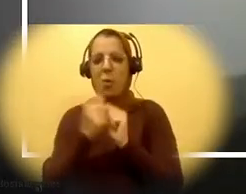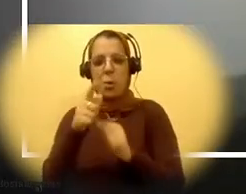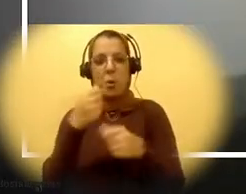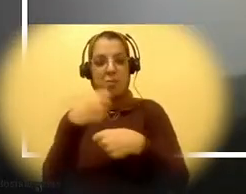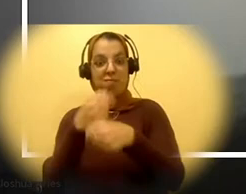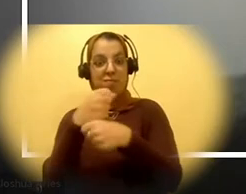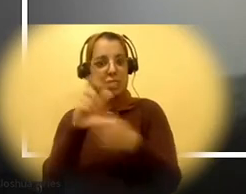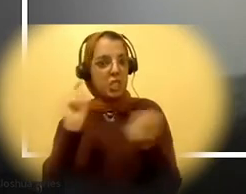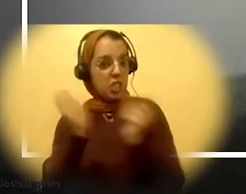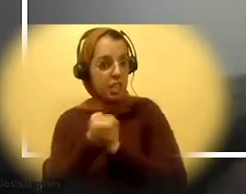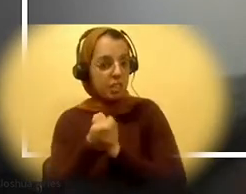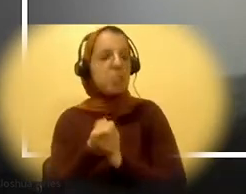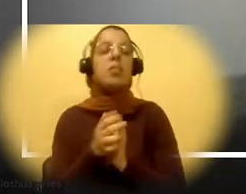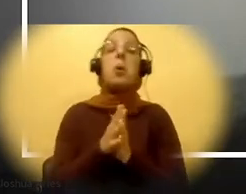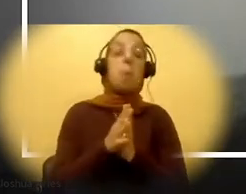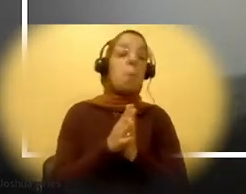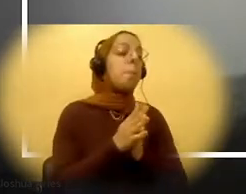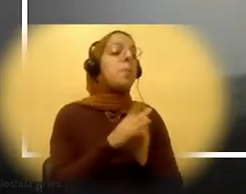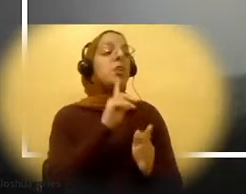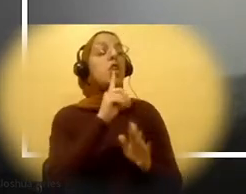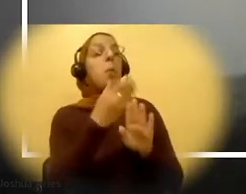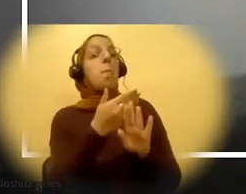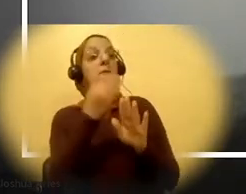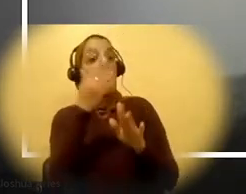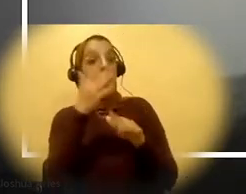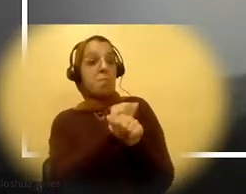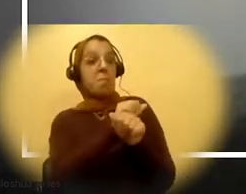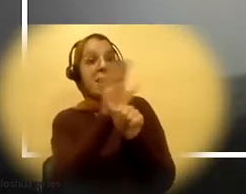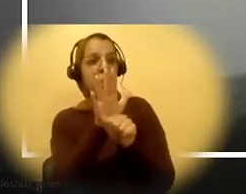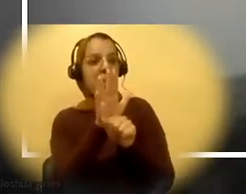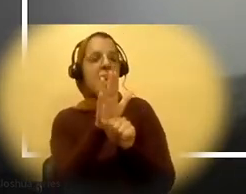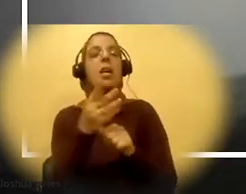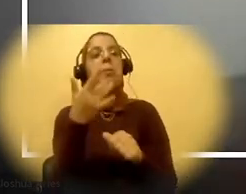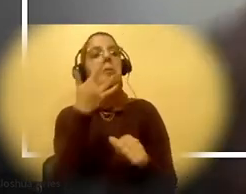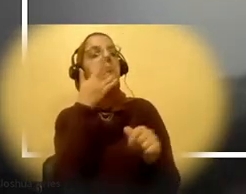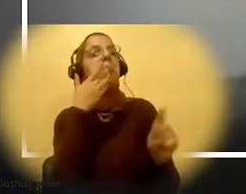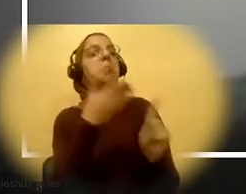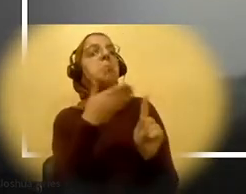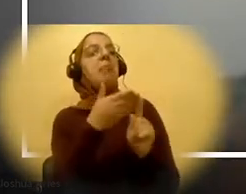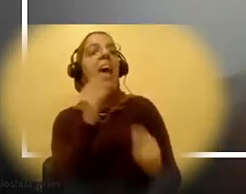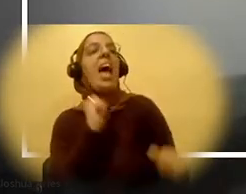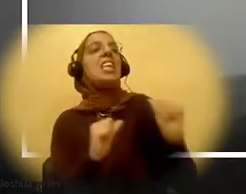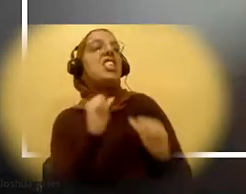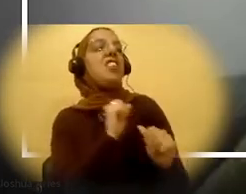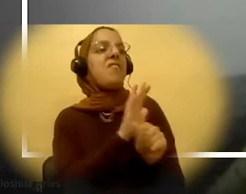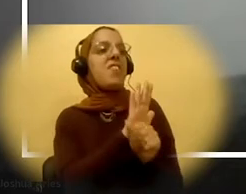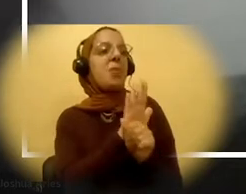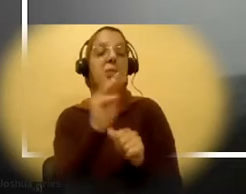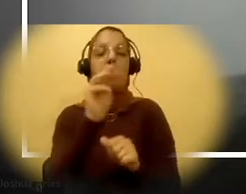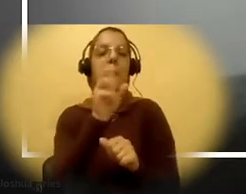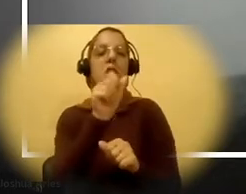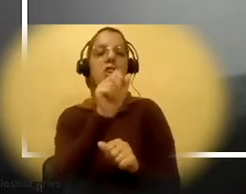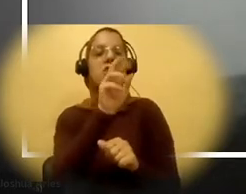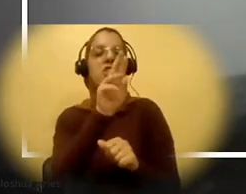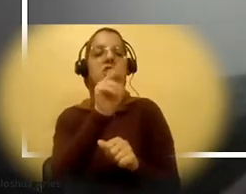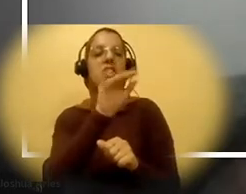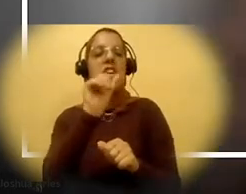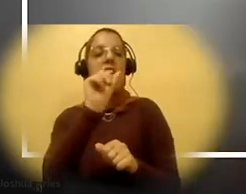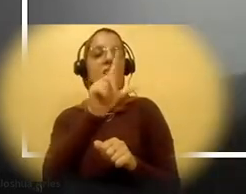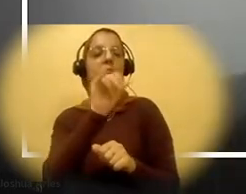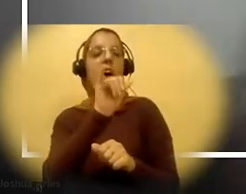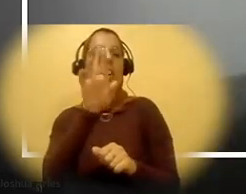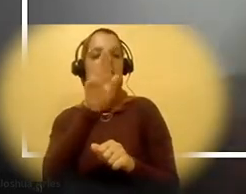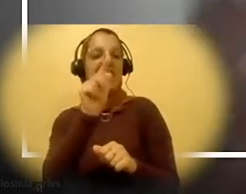I actually focused a lot on like action films and, you know, martial arts cinema and everything. So I would work with large crews, lots of stunt performers, lots of